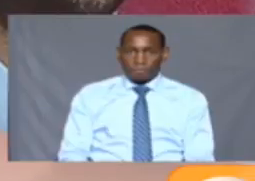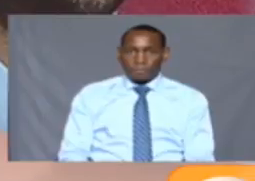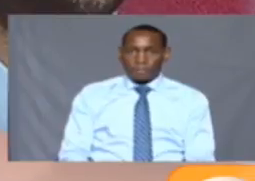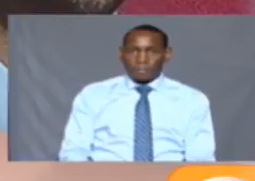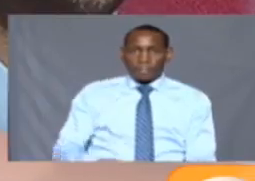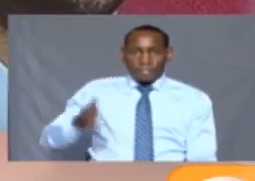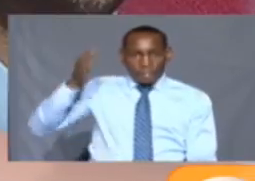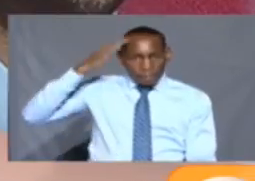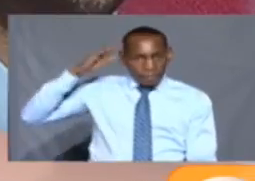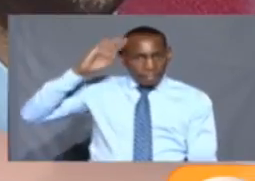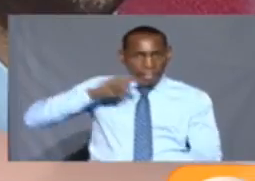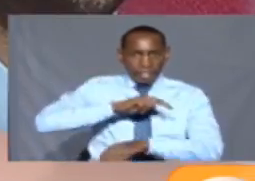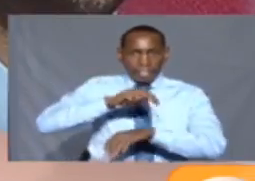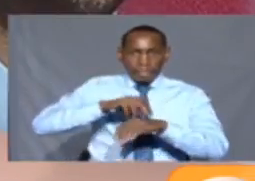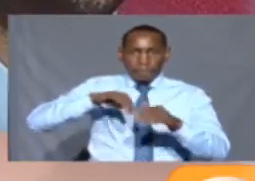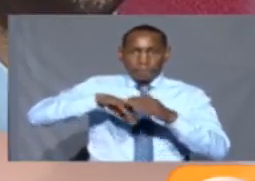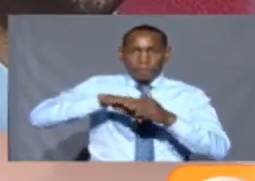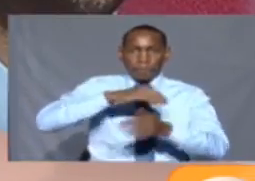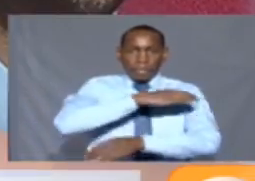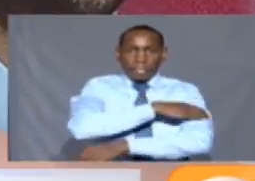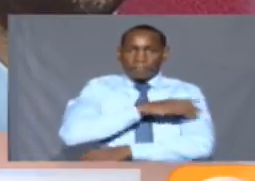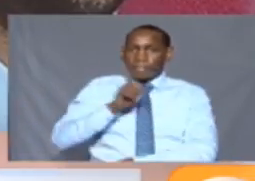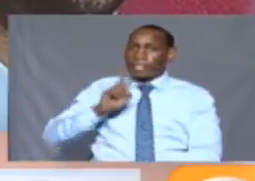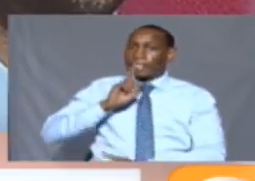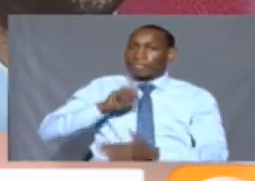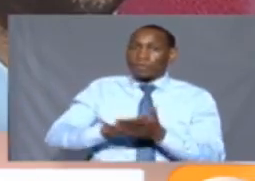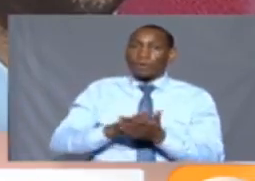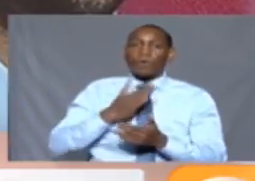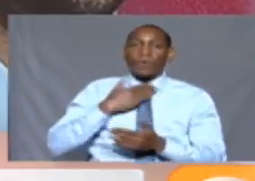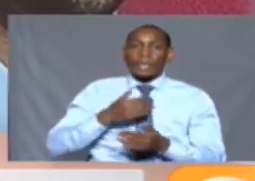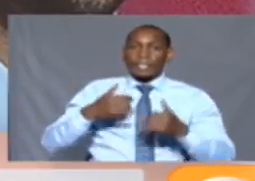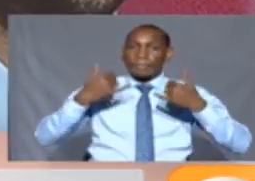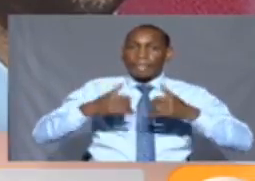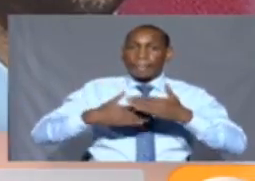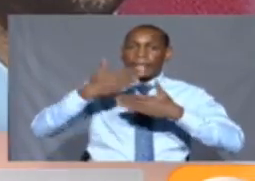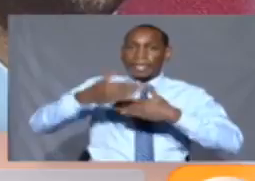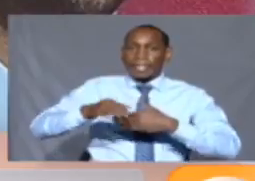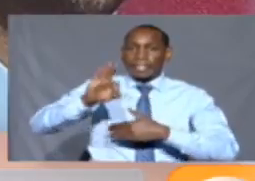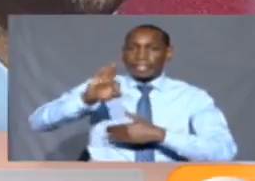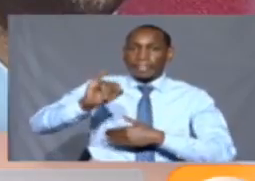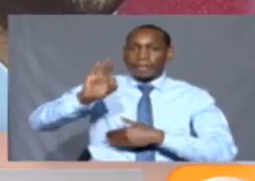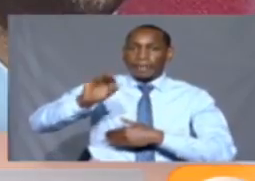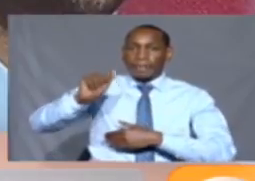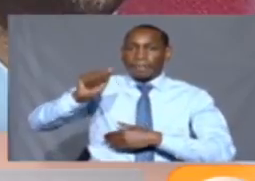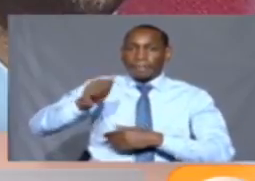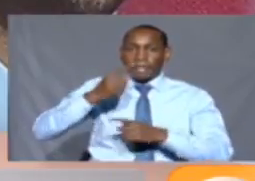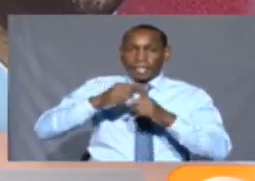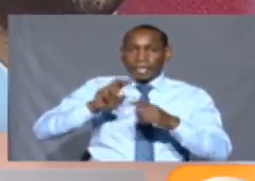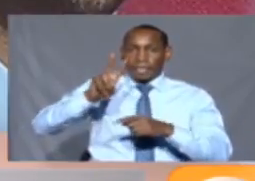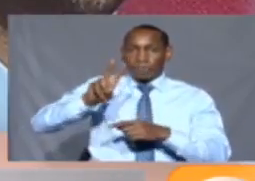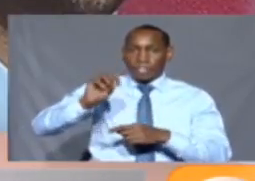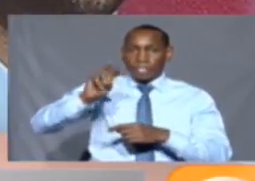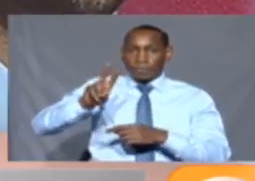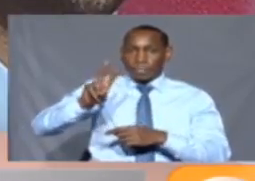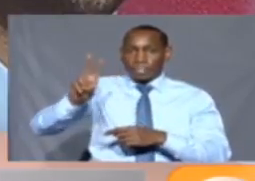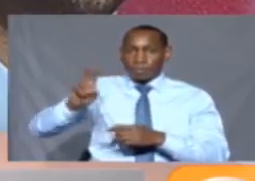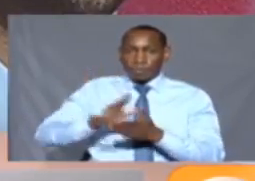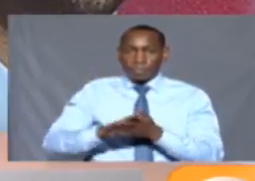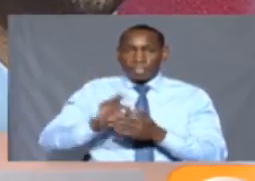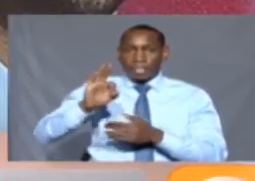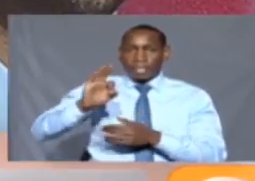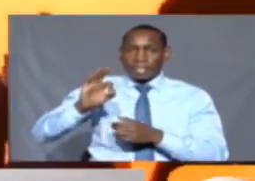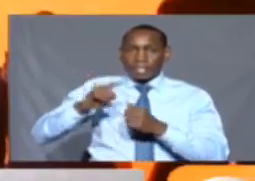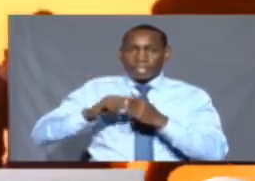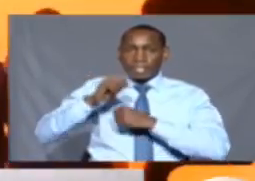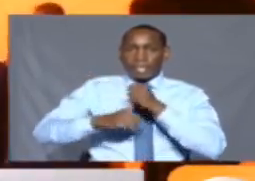The Brazilian national football captain Dani Alves says he wants to play the next FIFA World Cup in 2022 in Qatar. The 36-year-old made the